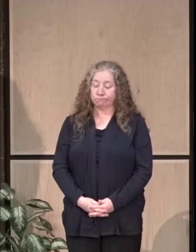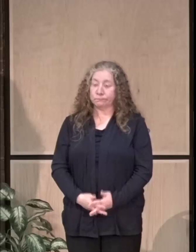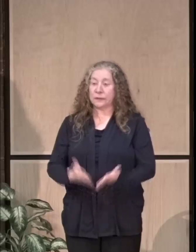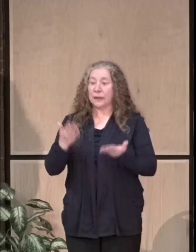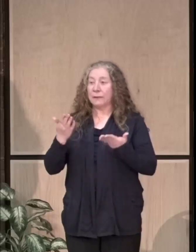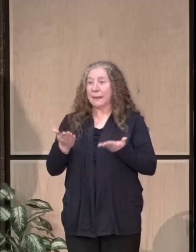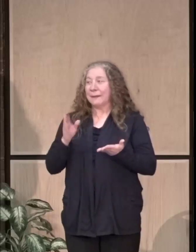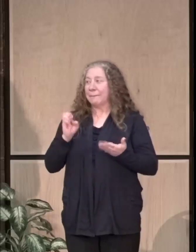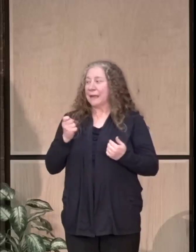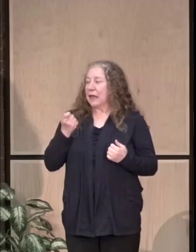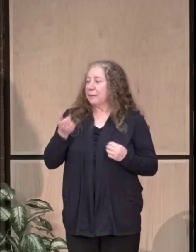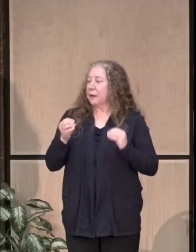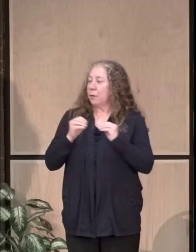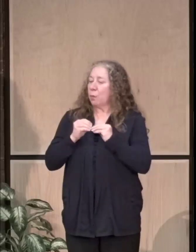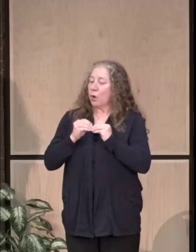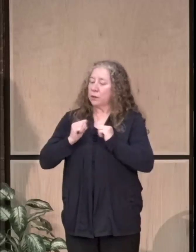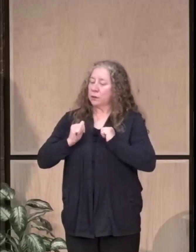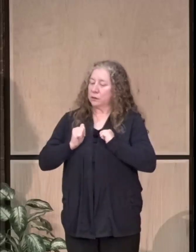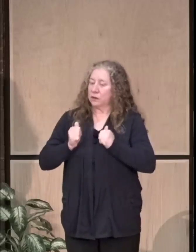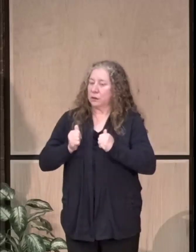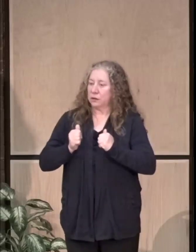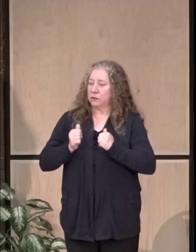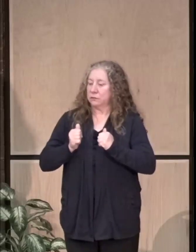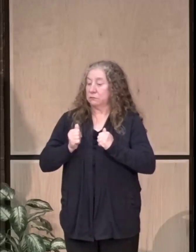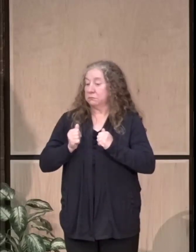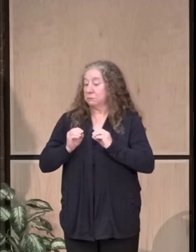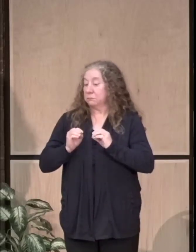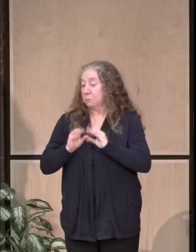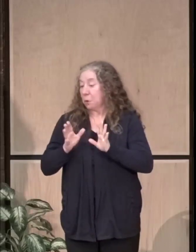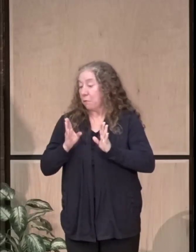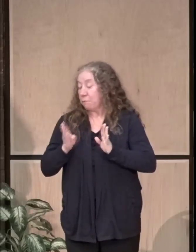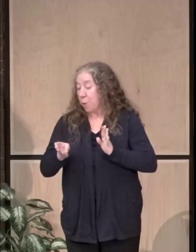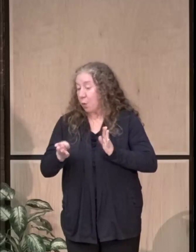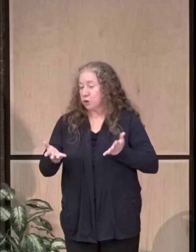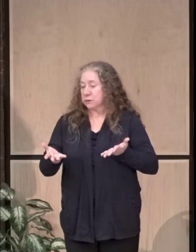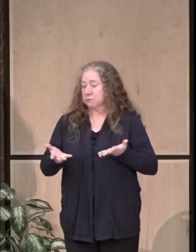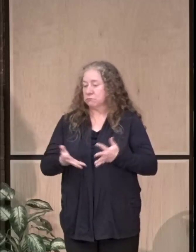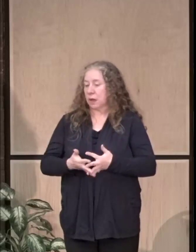being a little bit more forward regarding